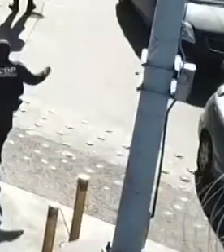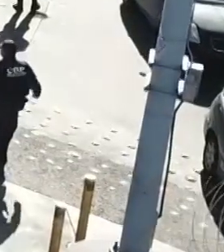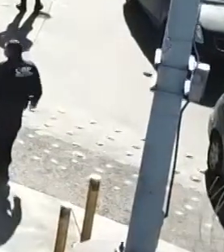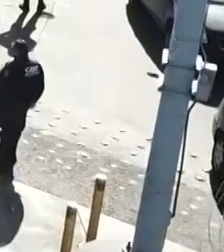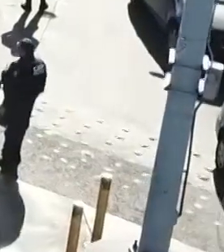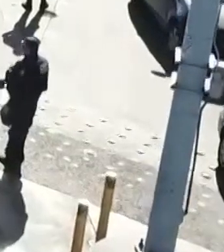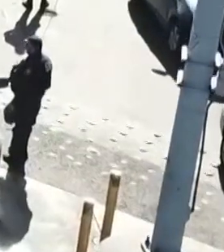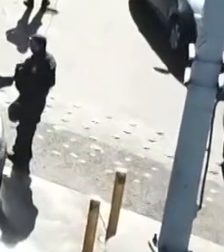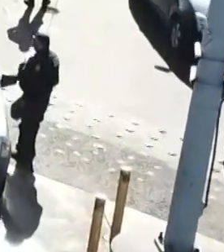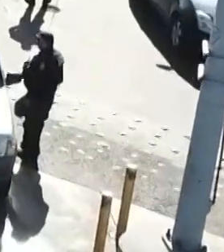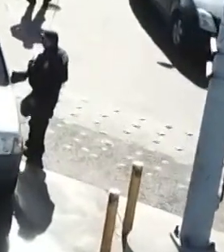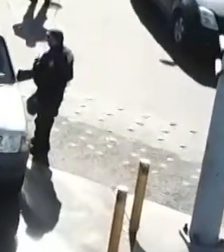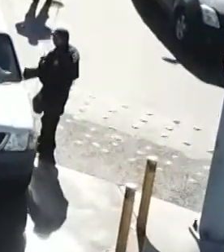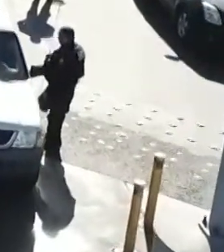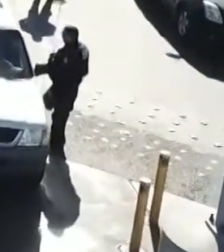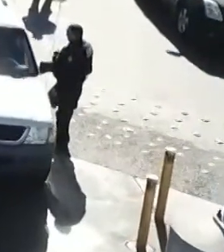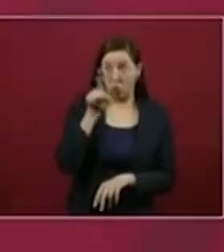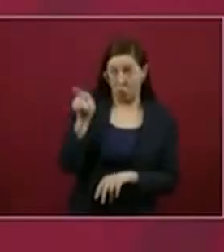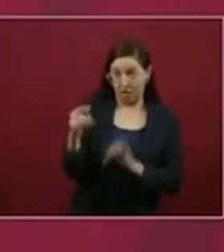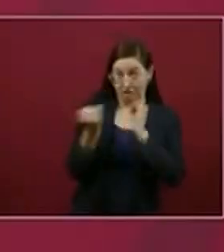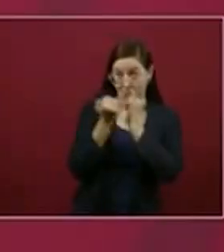wants to avoid a spat with Trump.